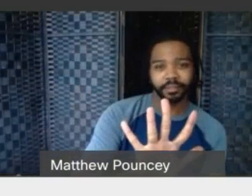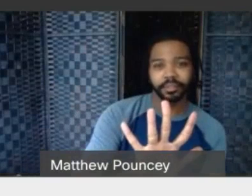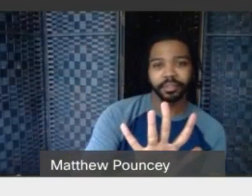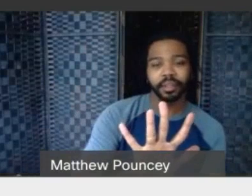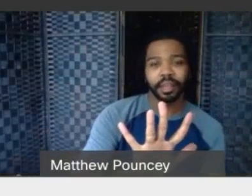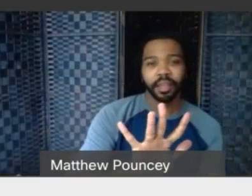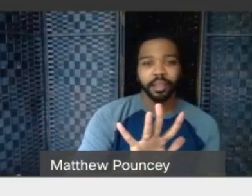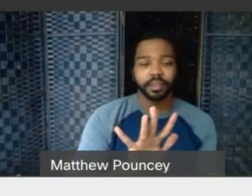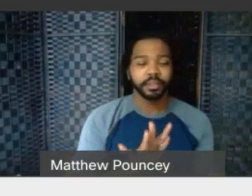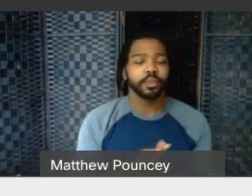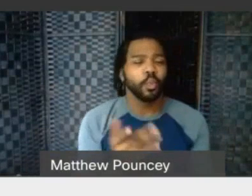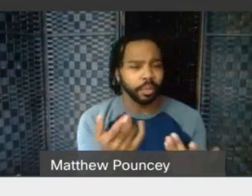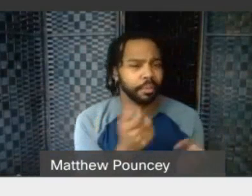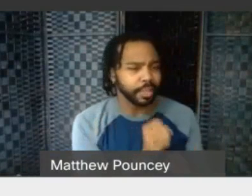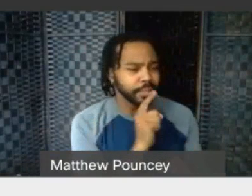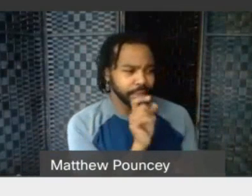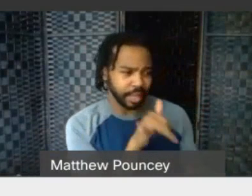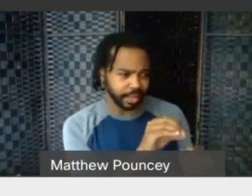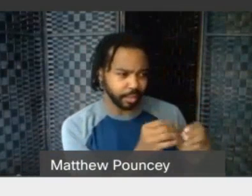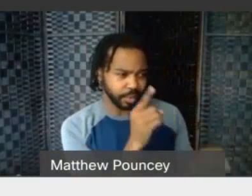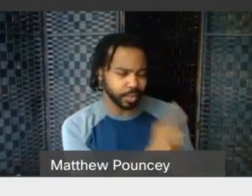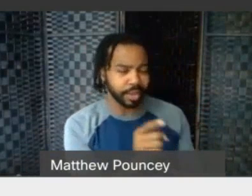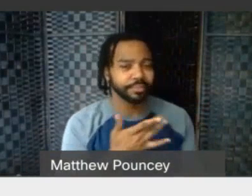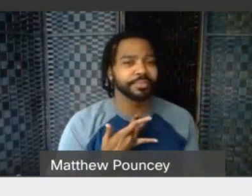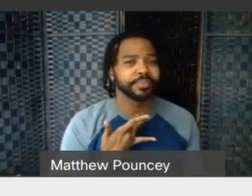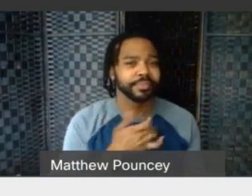are, wait a minute, let me make sure that's correct. Oops, sorry.